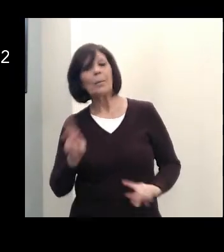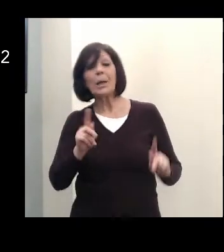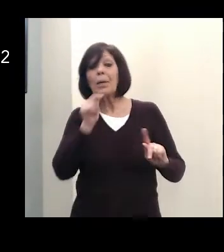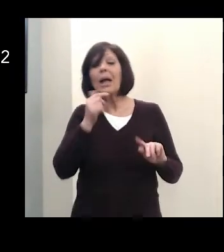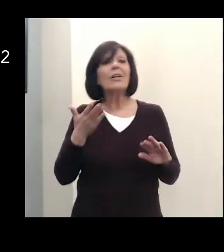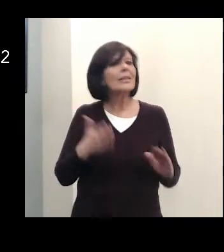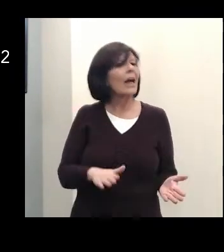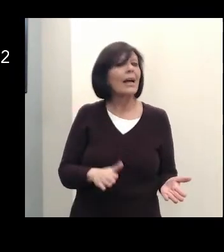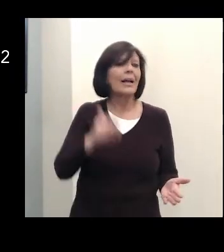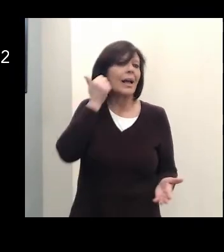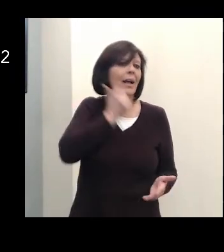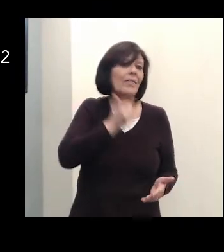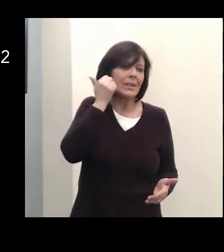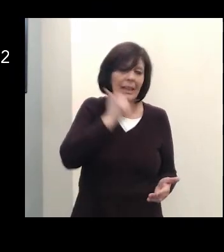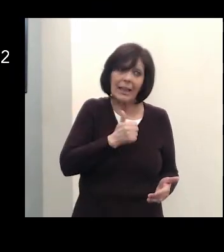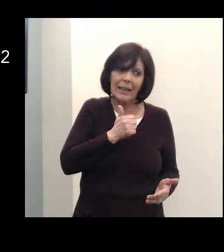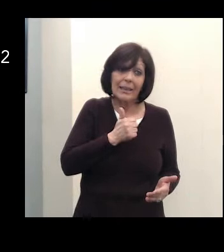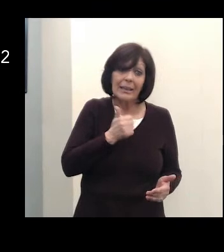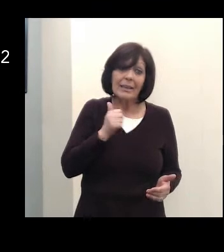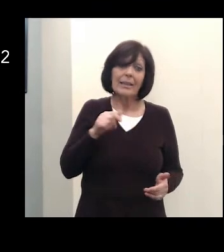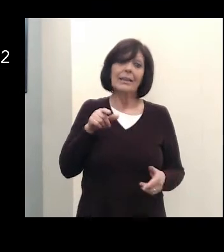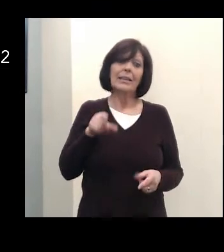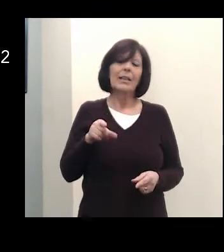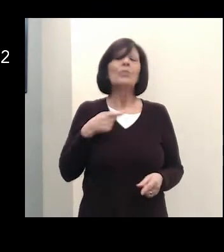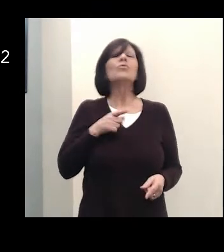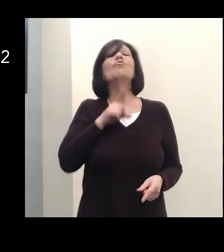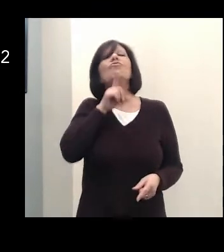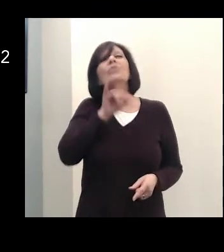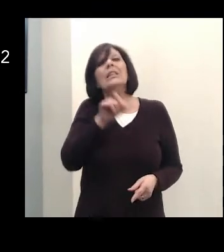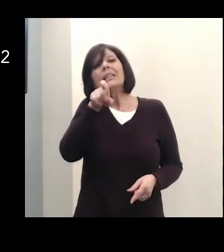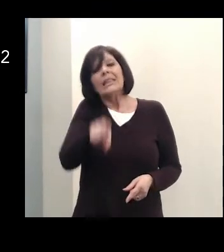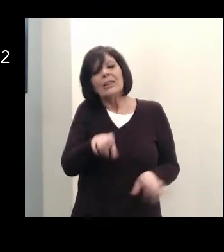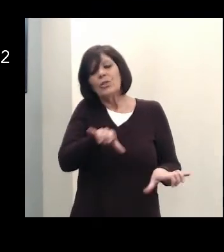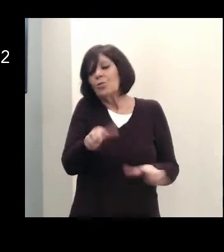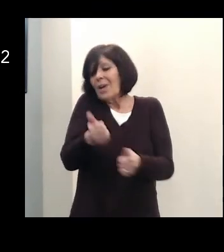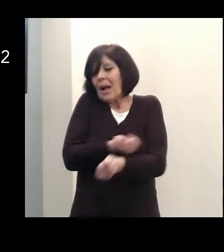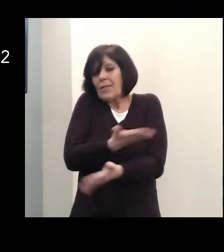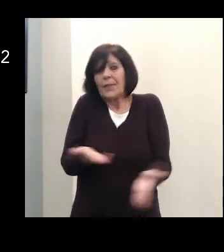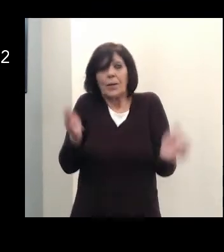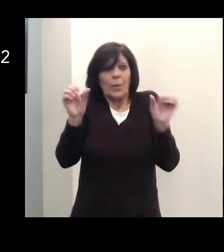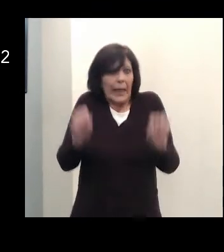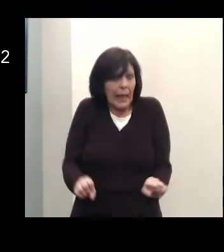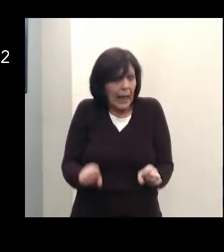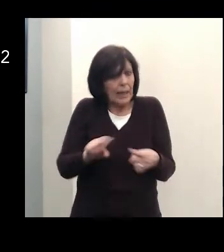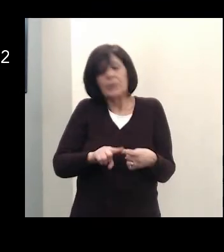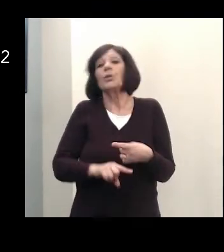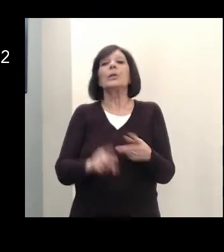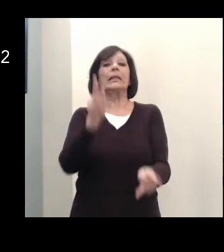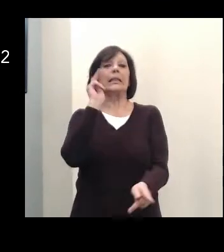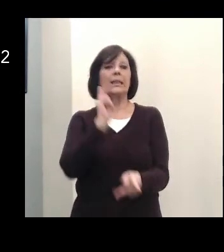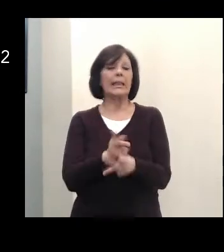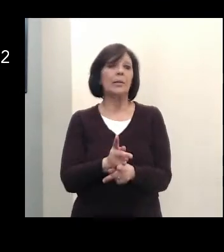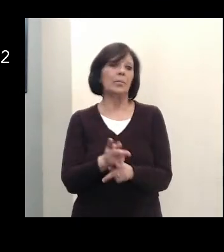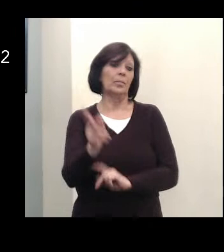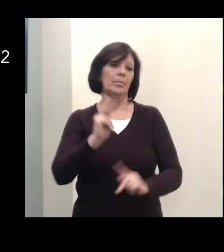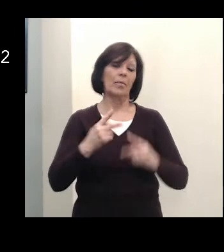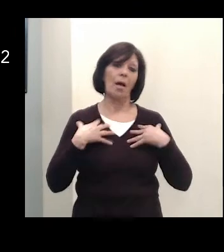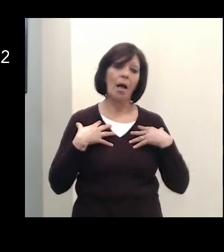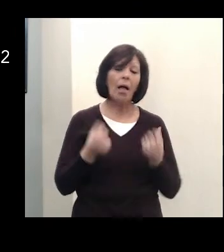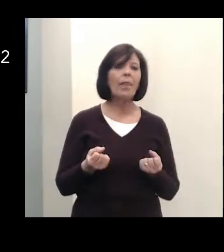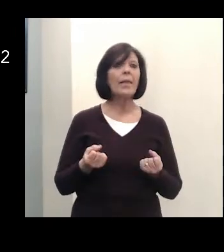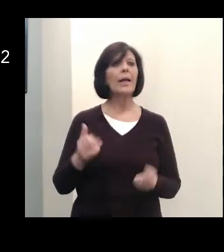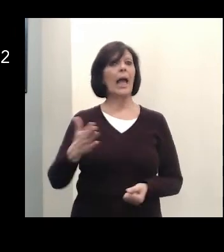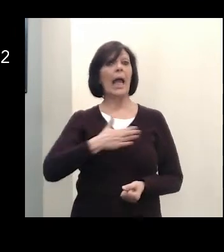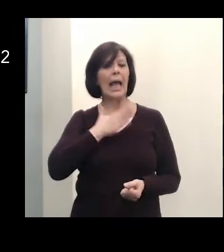as the county executive has showed you. So we really need to do everything we can to keep as many people healthy and happy and